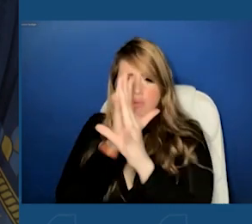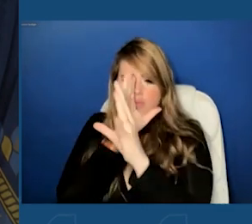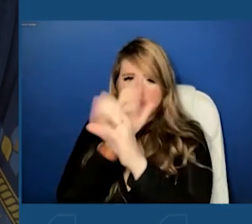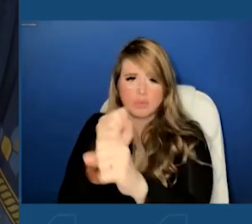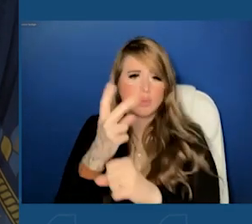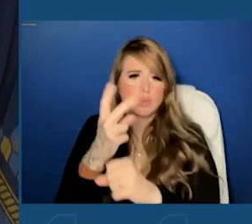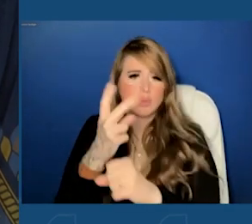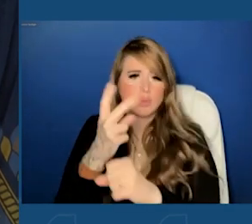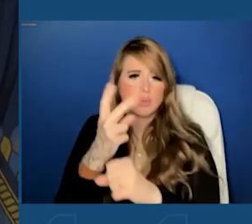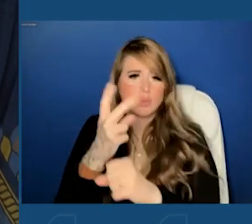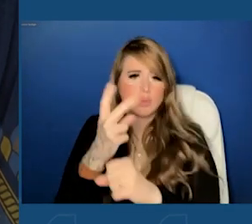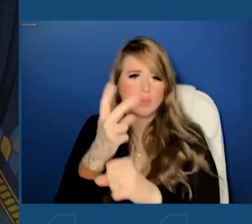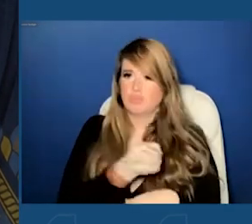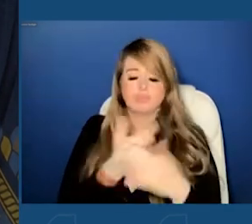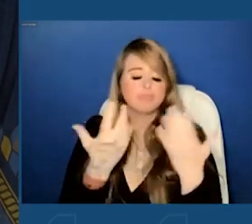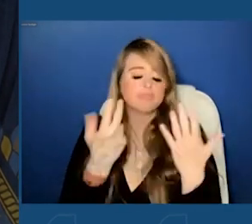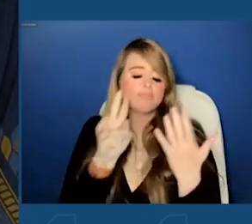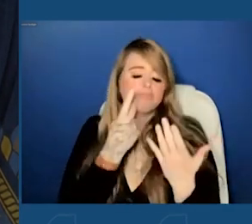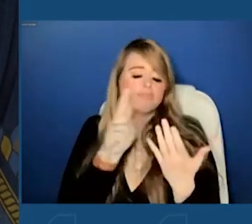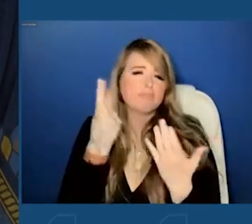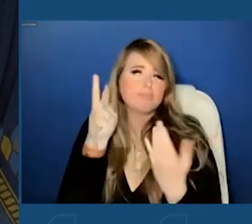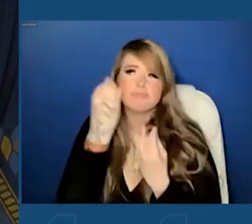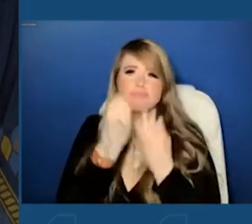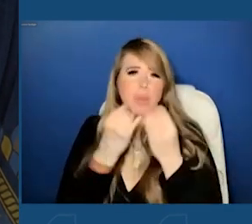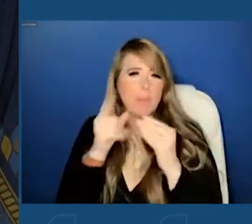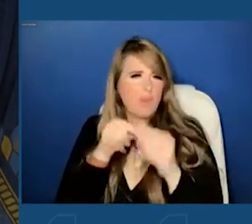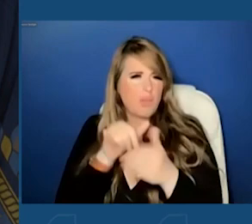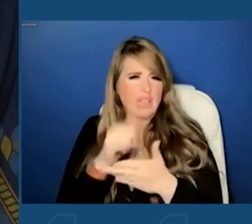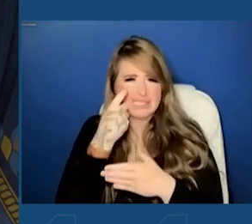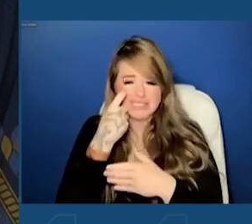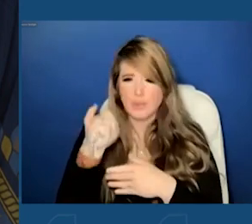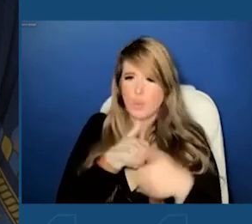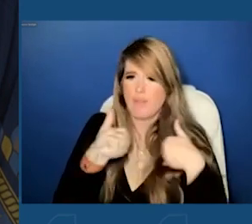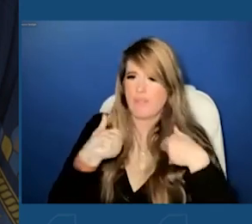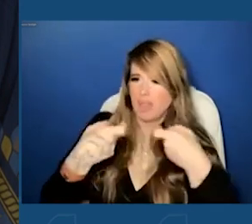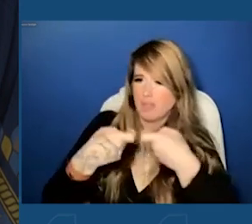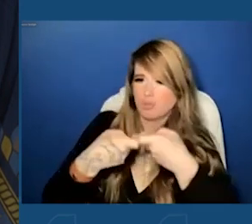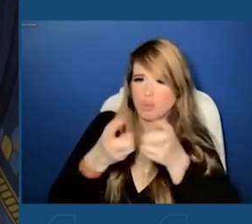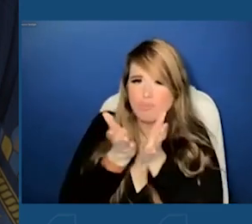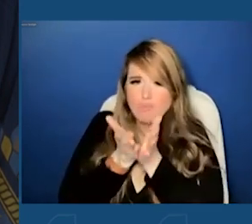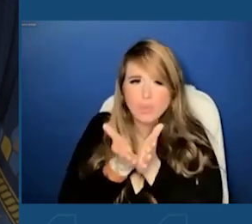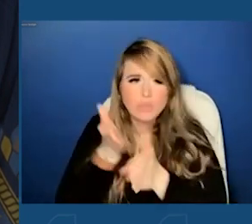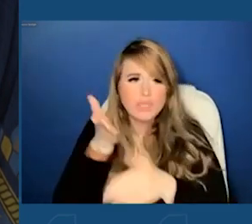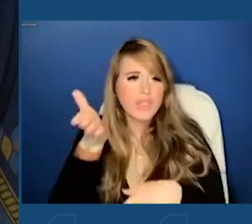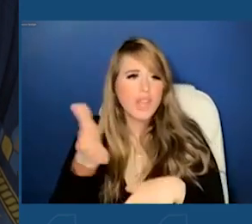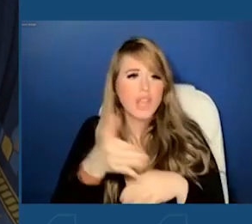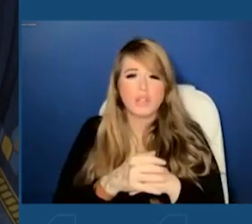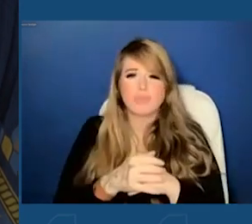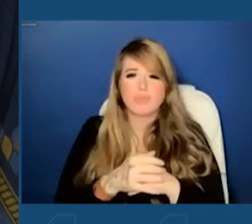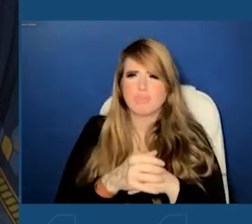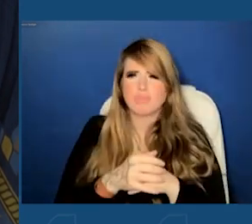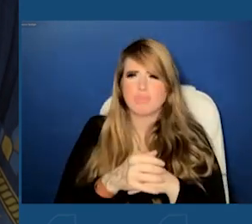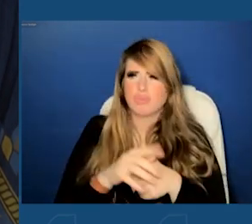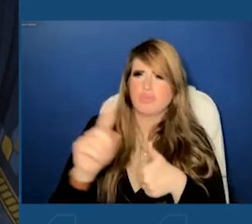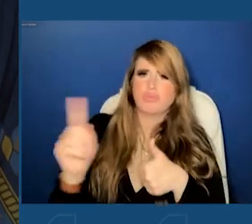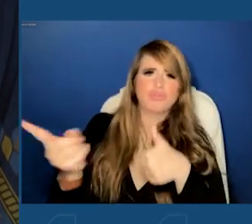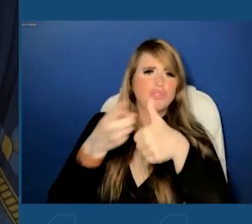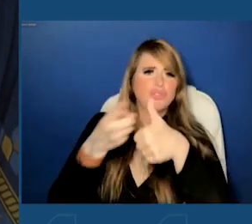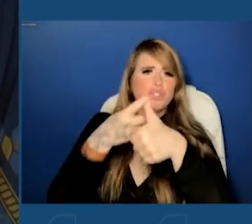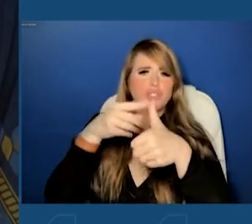just reminiscing how we were there. Electric boats, first in the nation, I believe. Last time I was there, we were putting